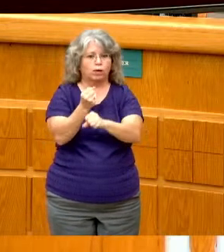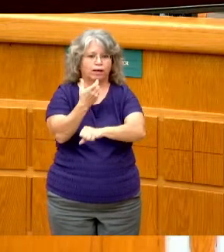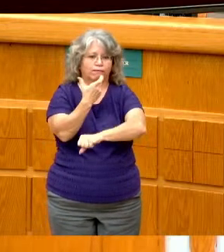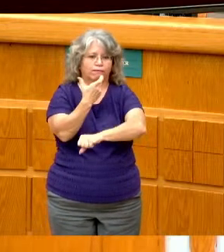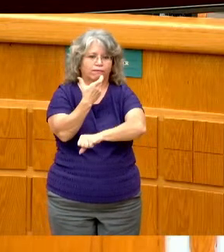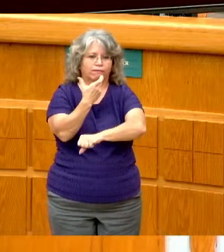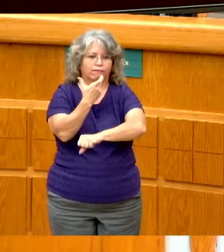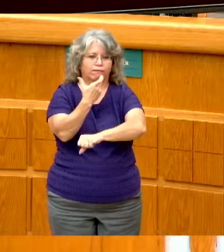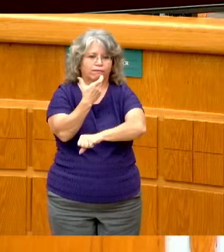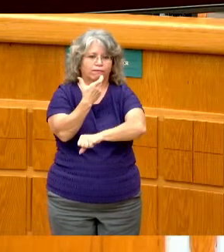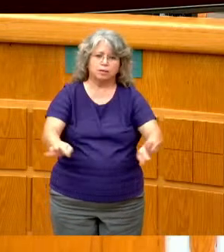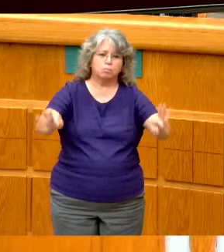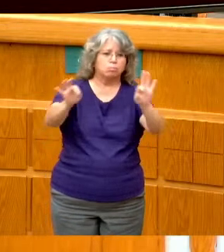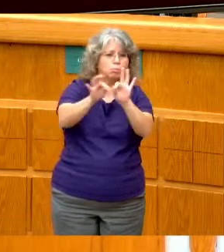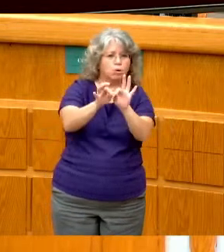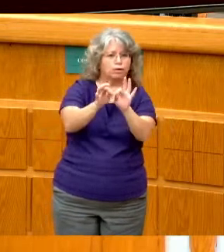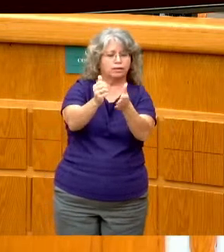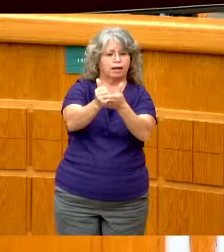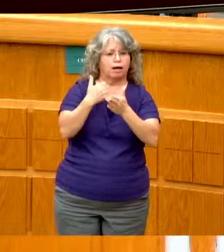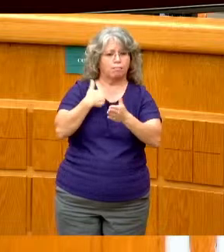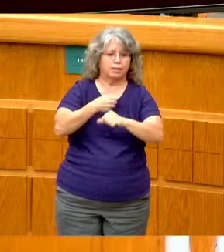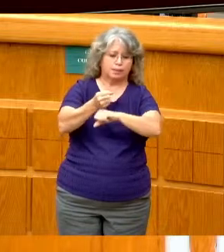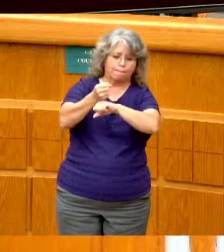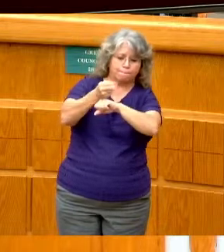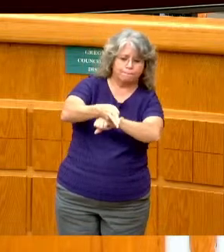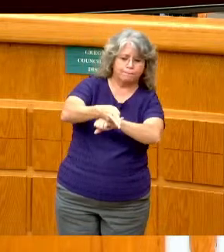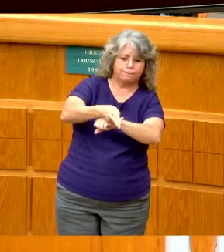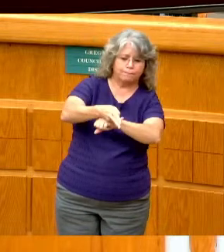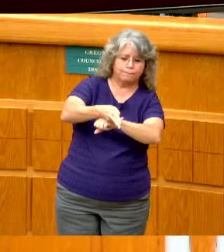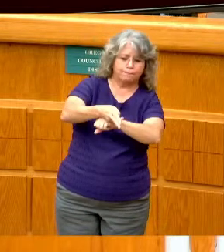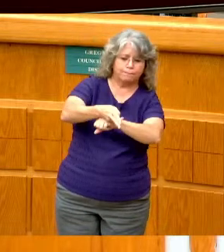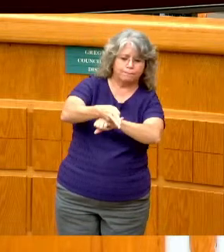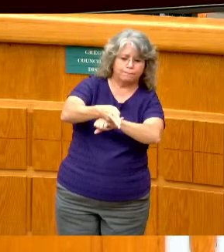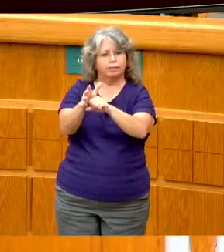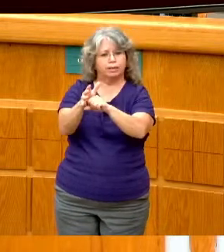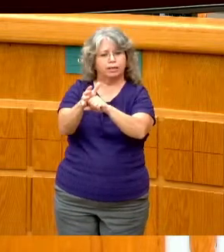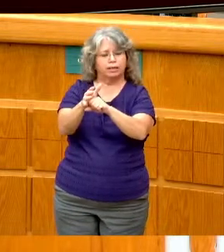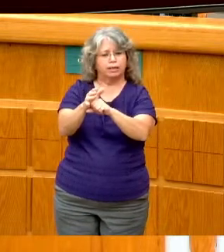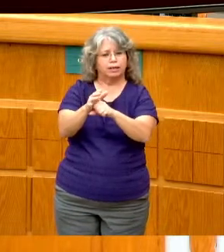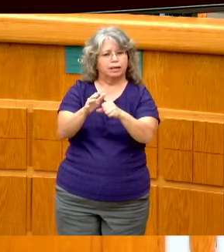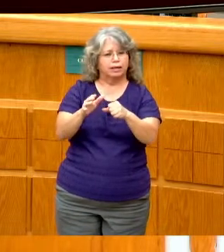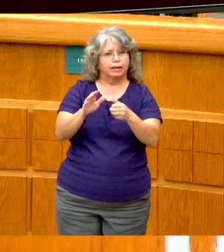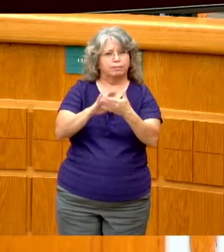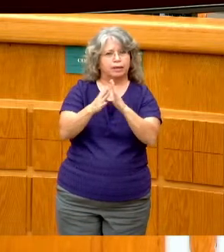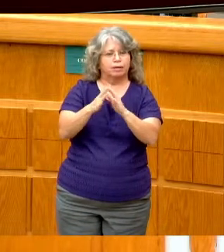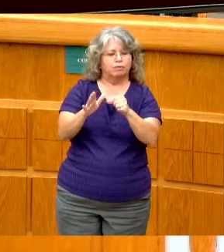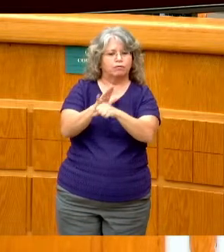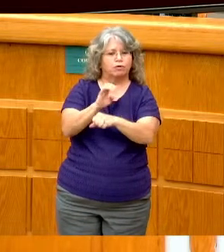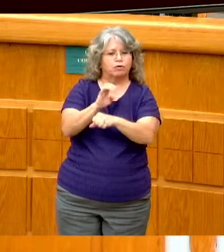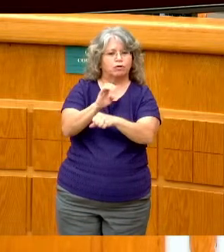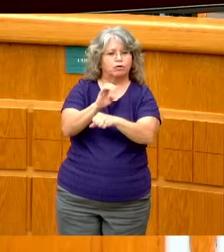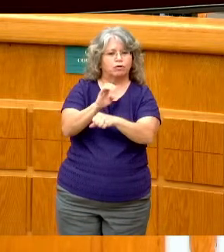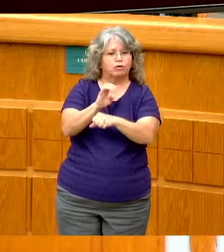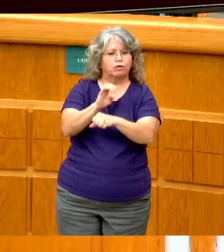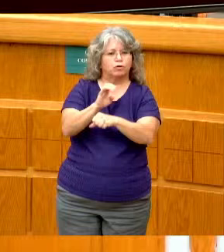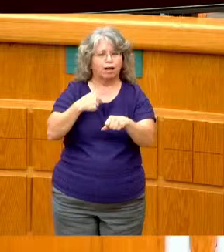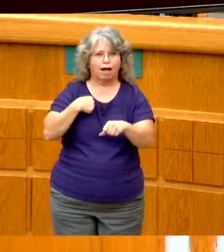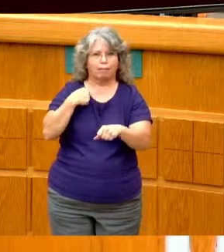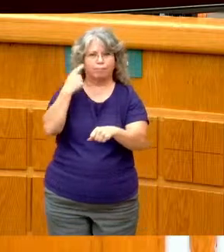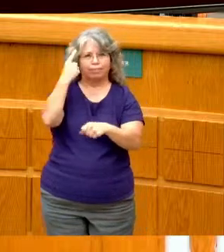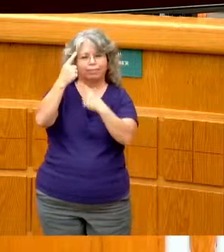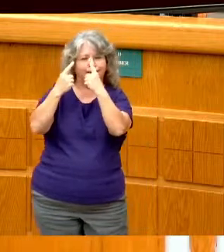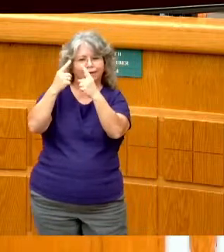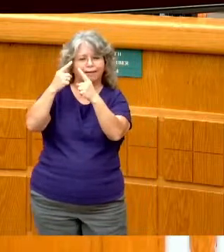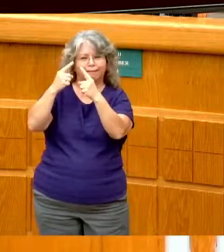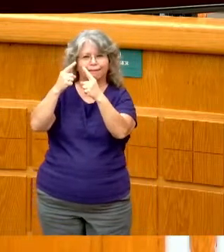this pandemic and get fully back to normal. I'm thinking right now that little boy in the tunnel, not